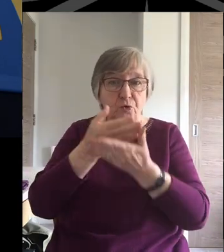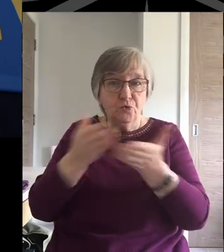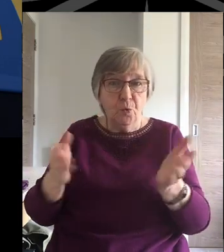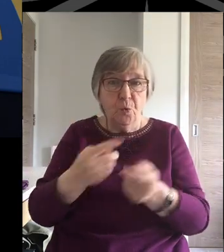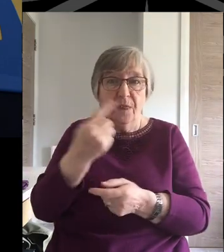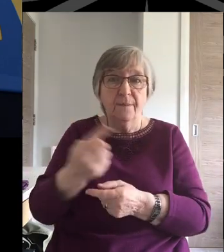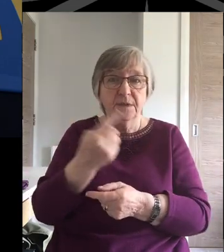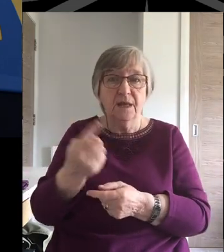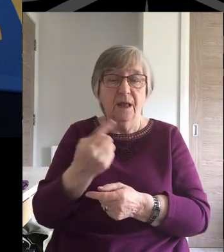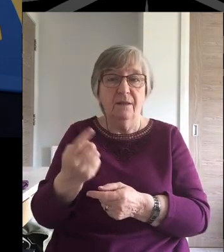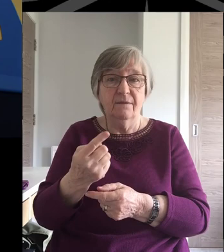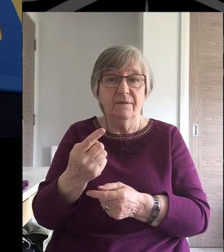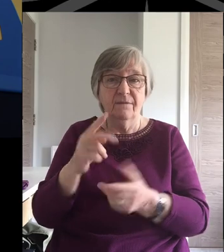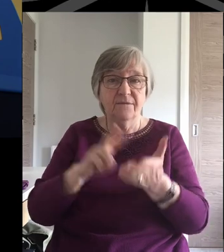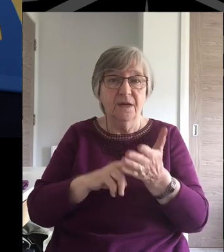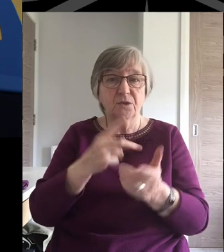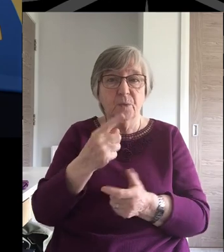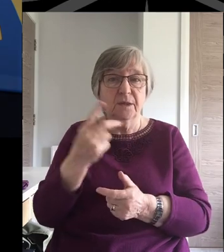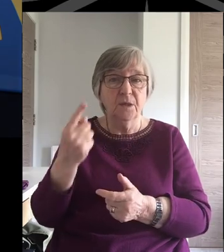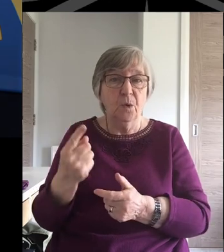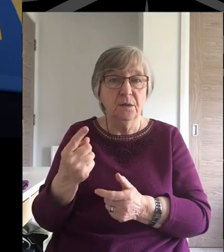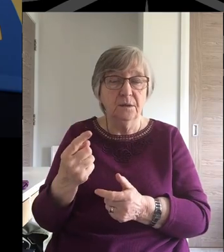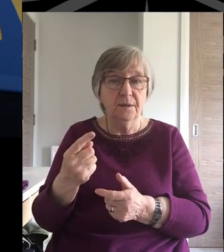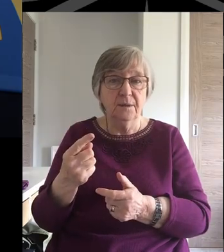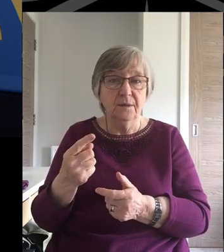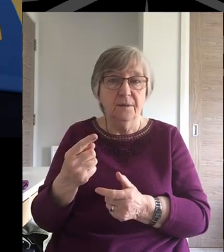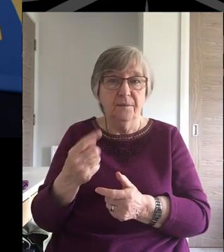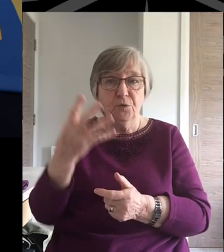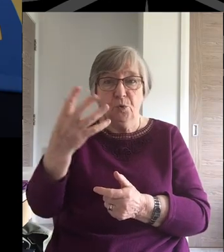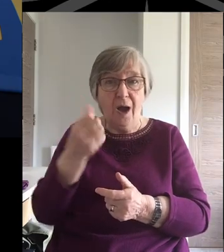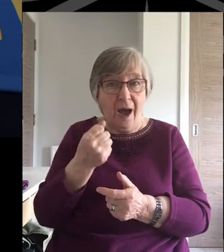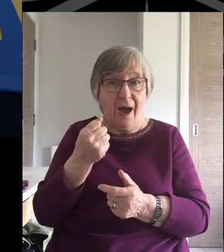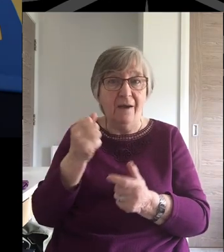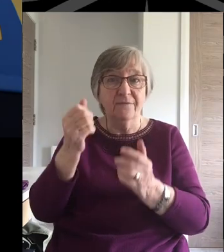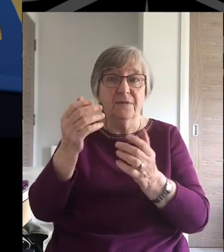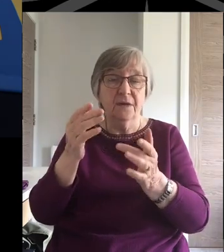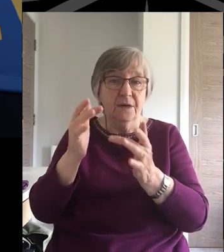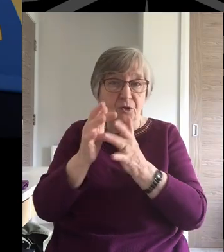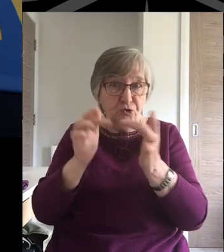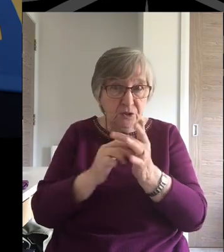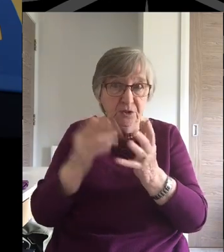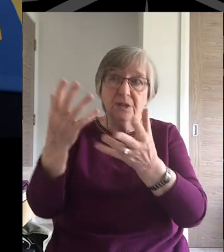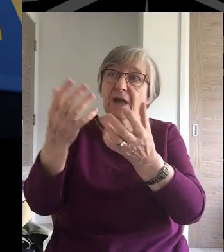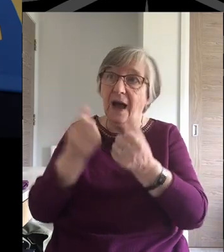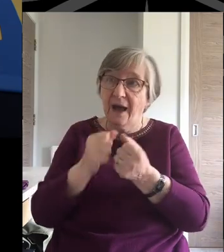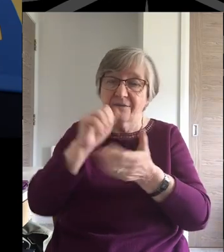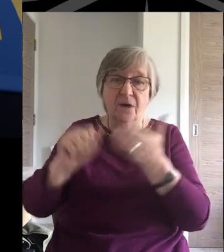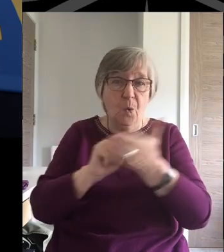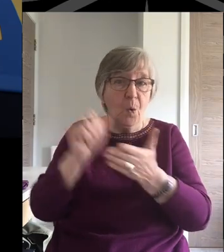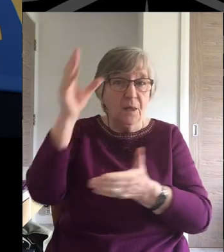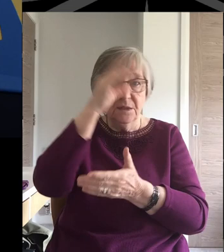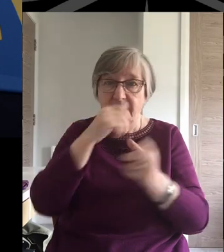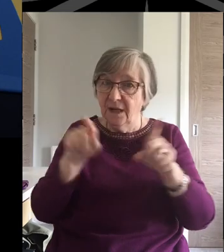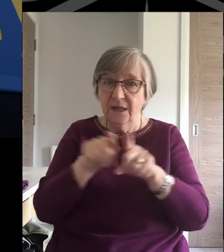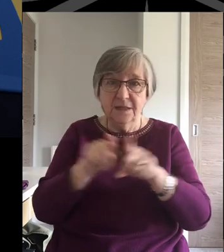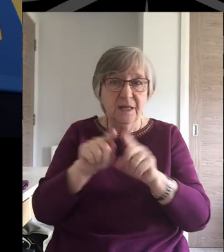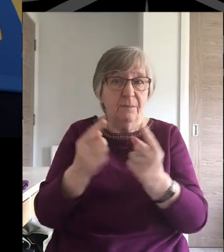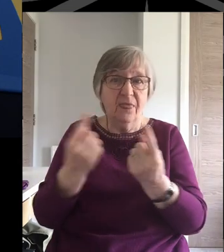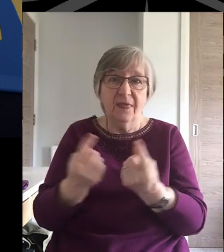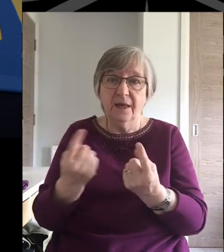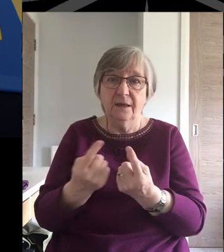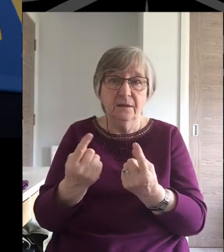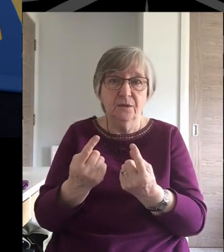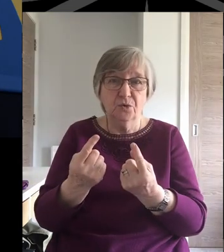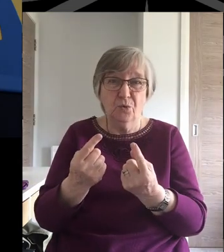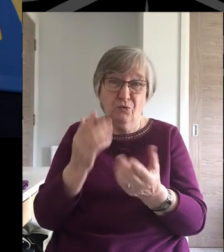shows himself, verse 21. You see, to have the Spirit was to have Jesus. To have Jesus was to have the Spirit. So in one sense, he was